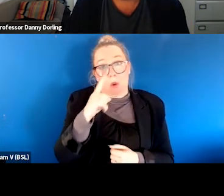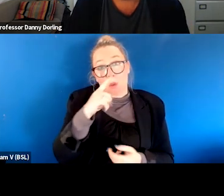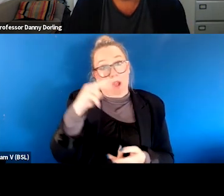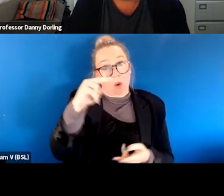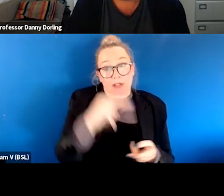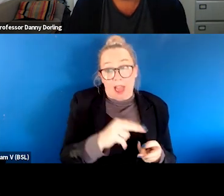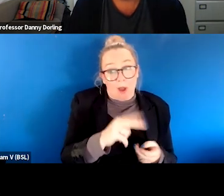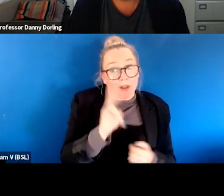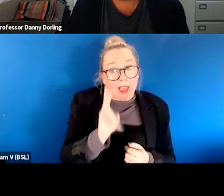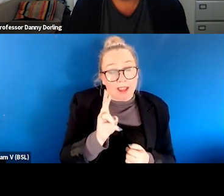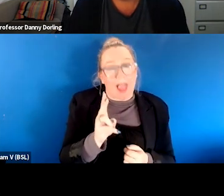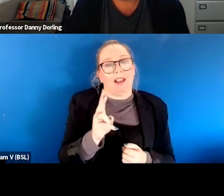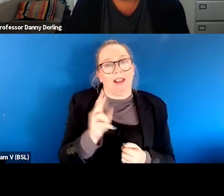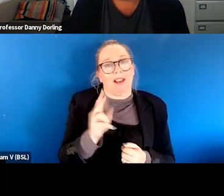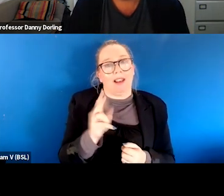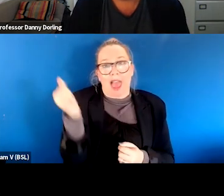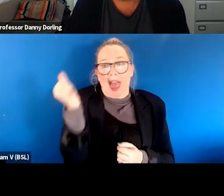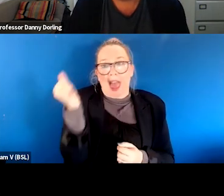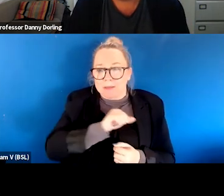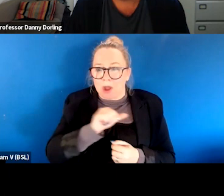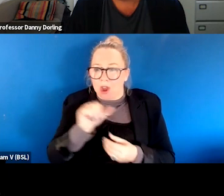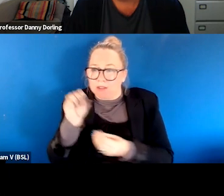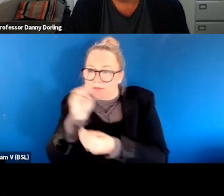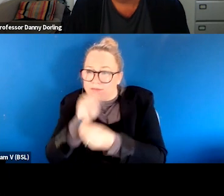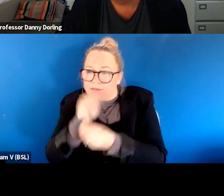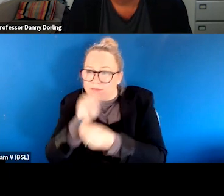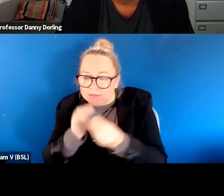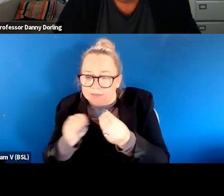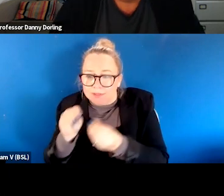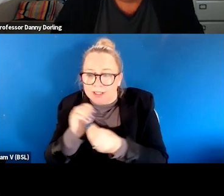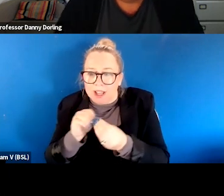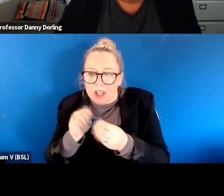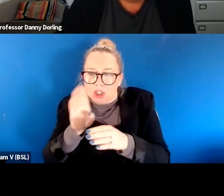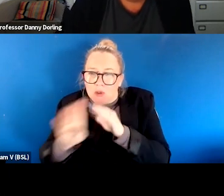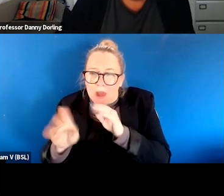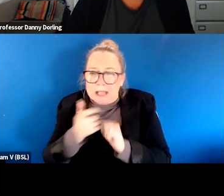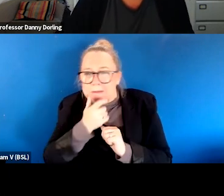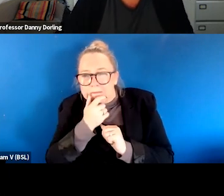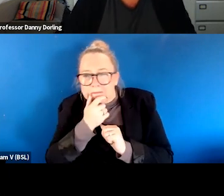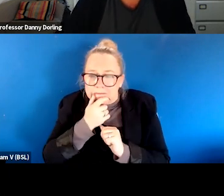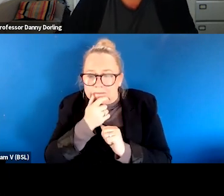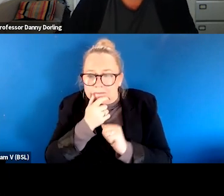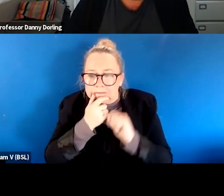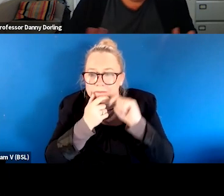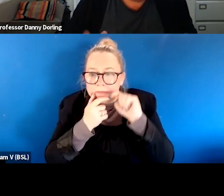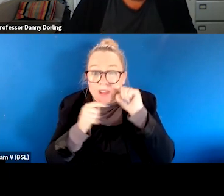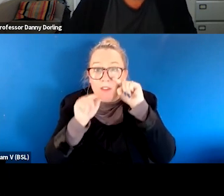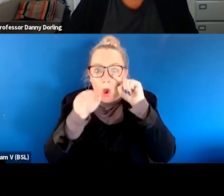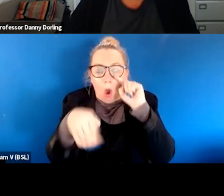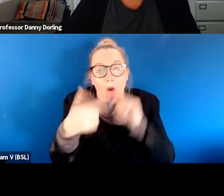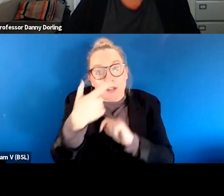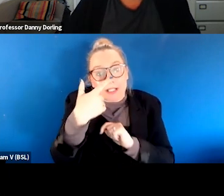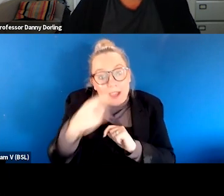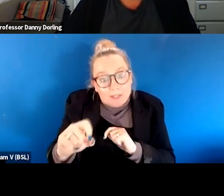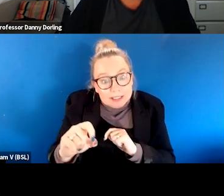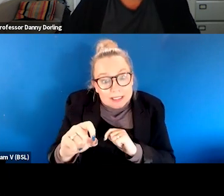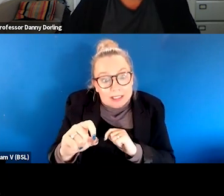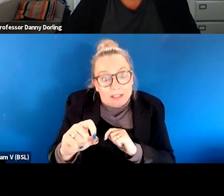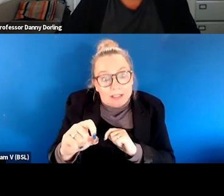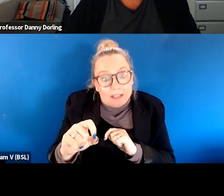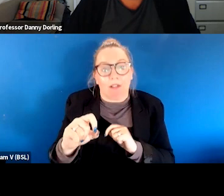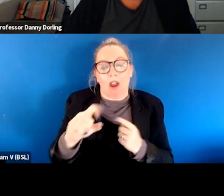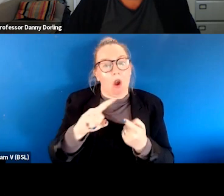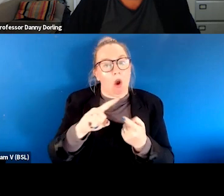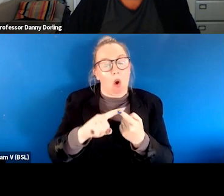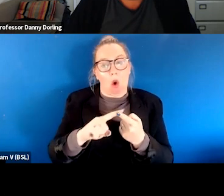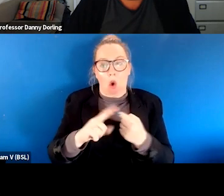experts are trying to work out who gets boosters. I think at the moment it's you qualify if you're over 70 or you're particularly susceptible,